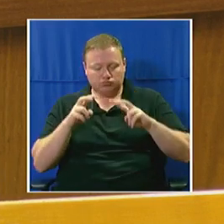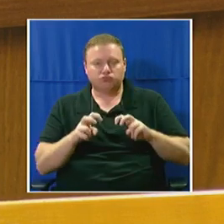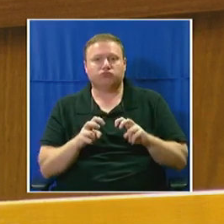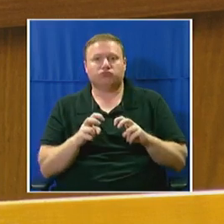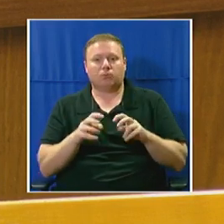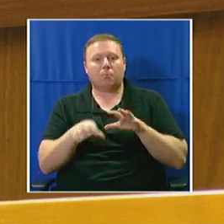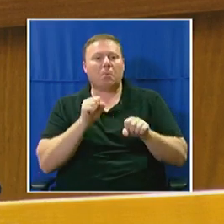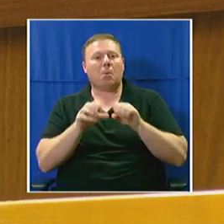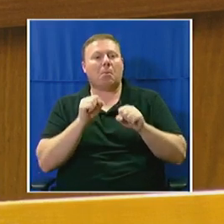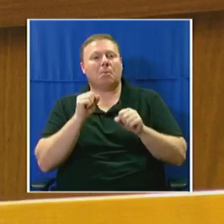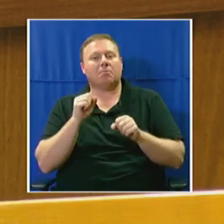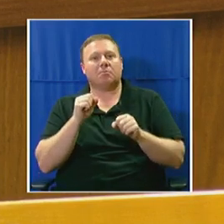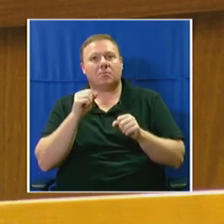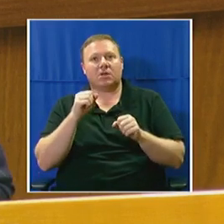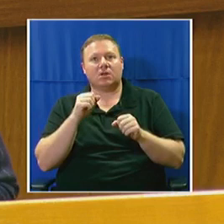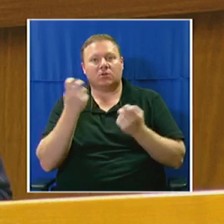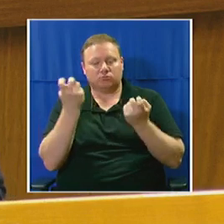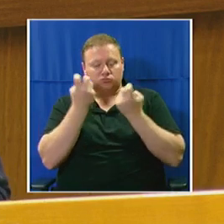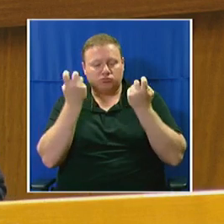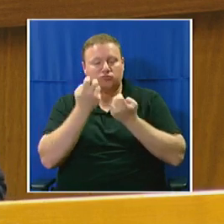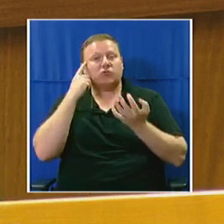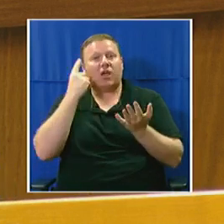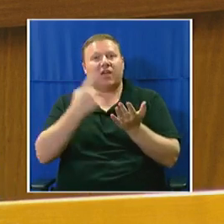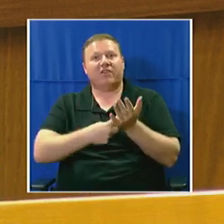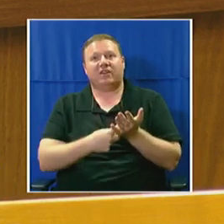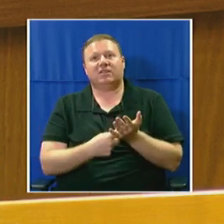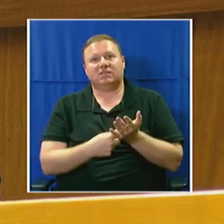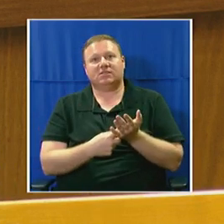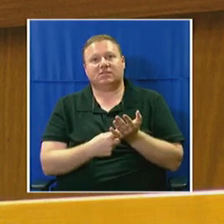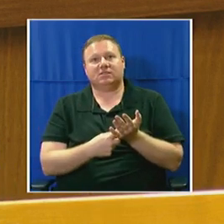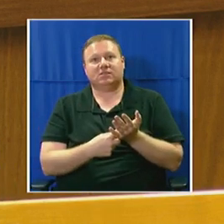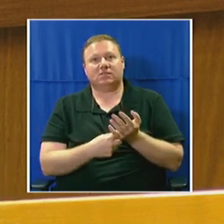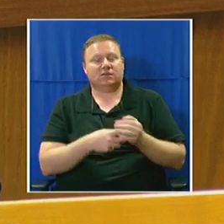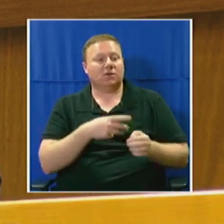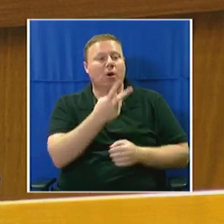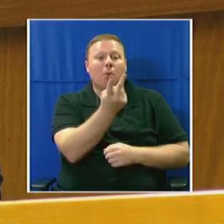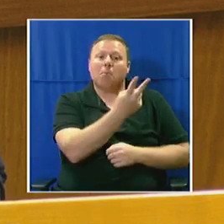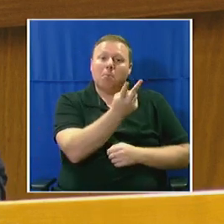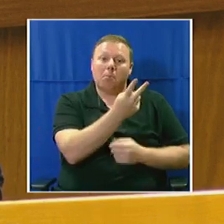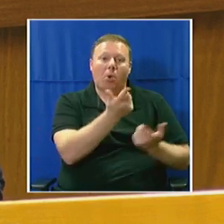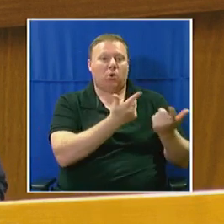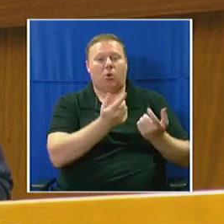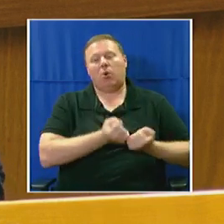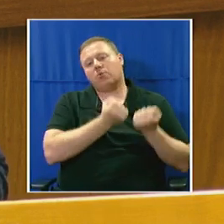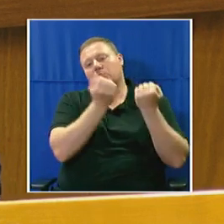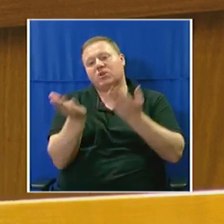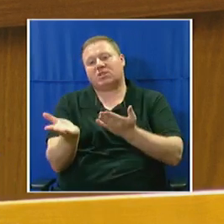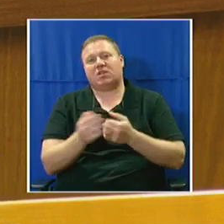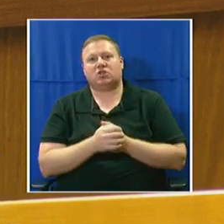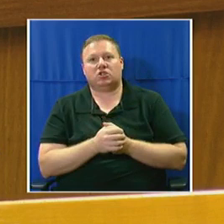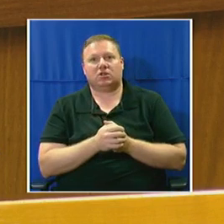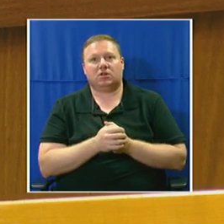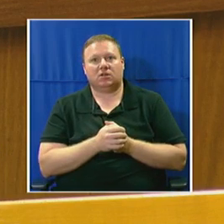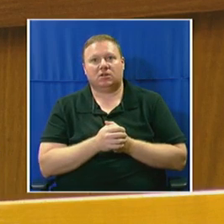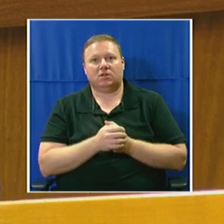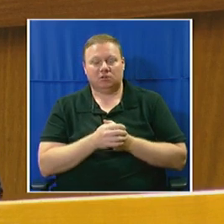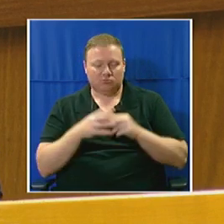acquir as required in terms of section 126a of the ACT to determine the fitness and propriety of